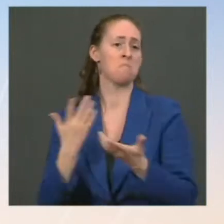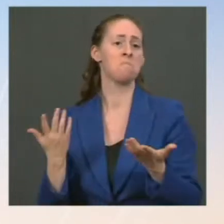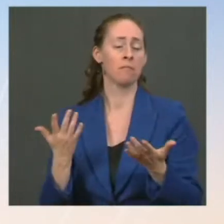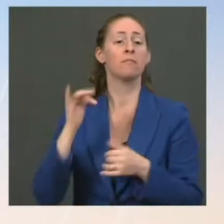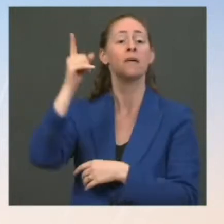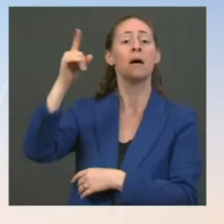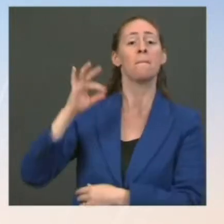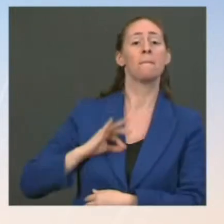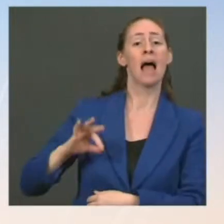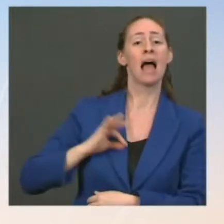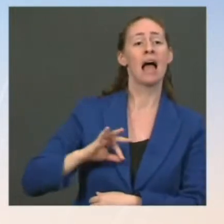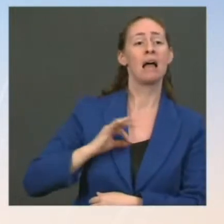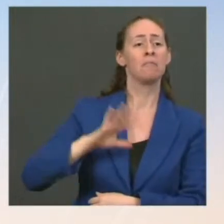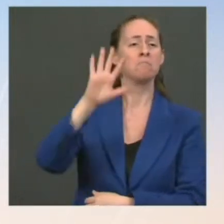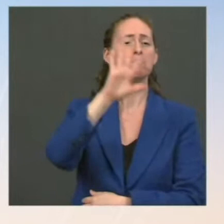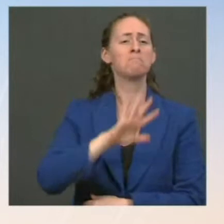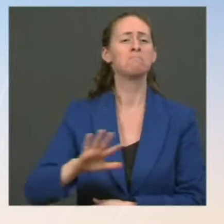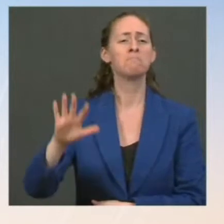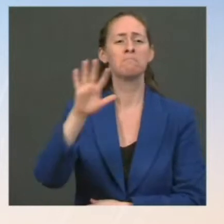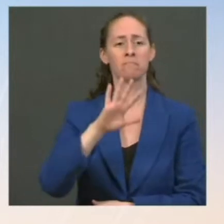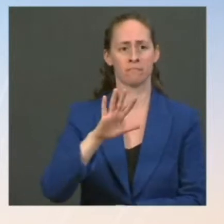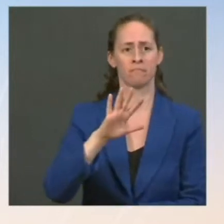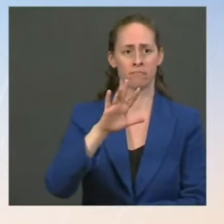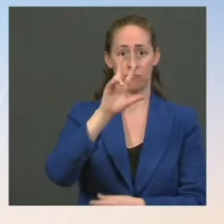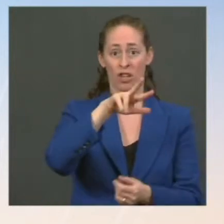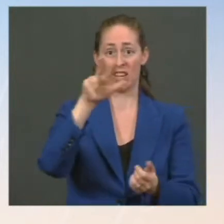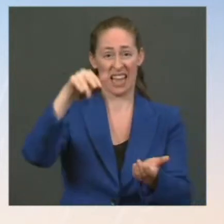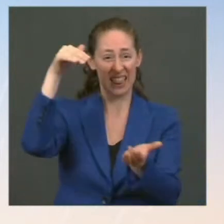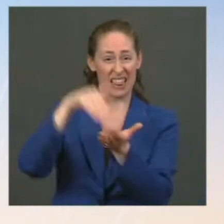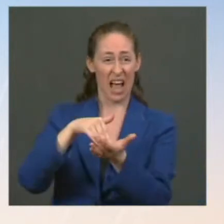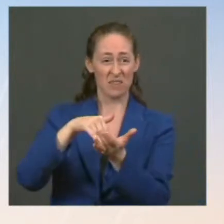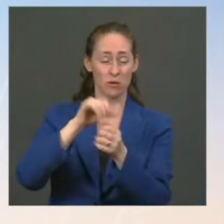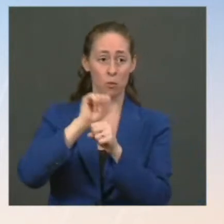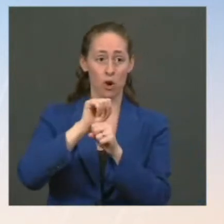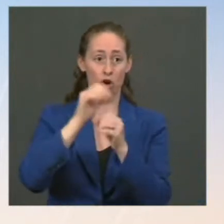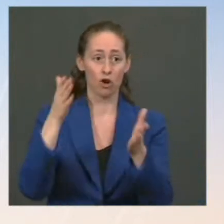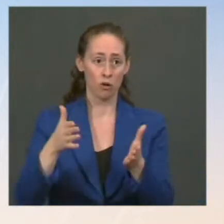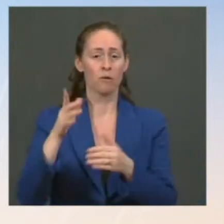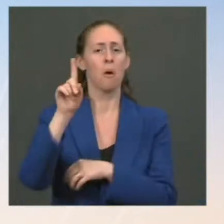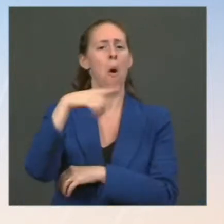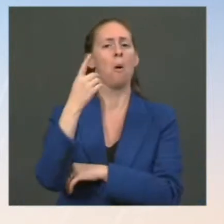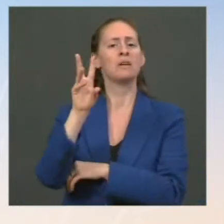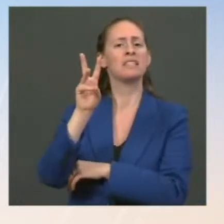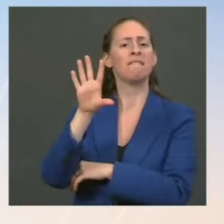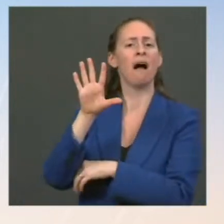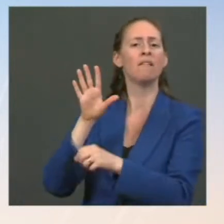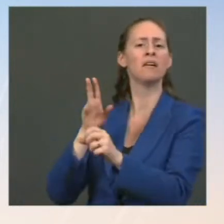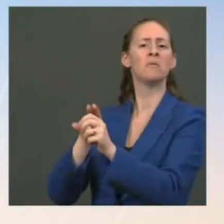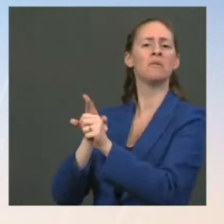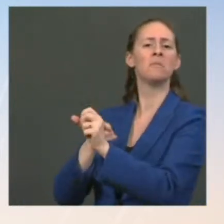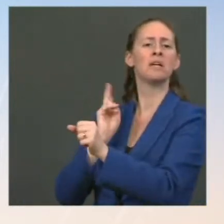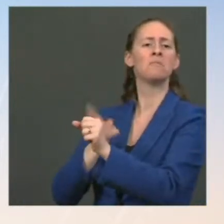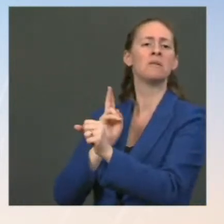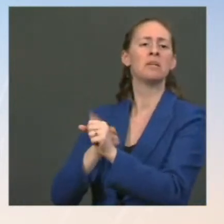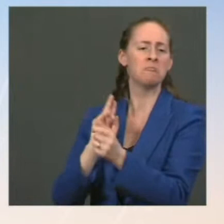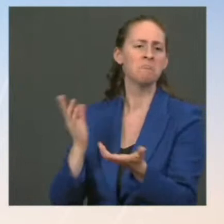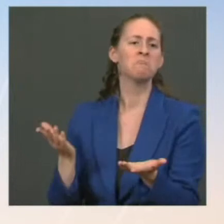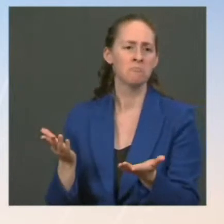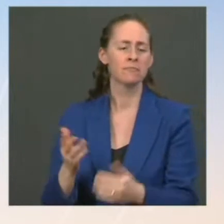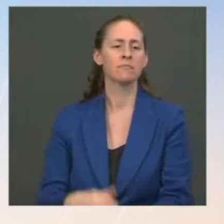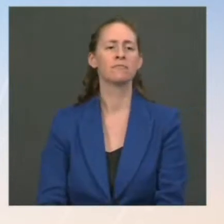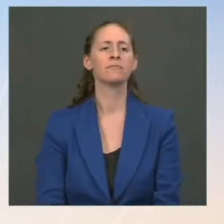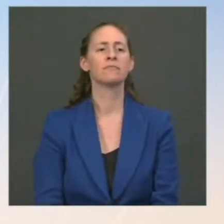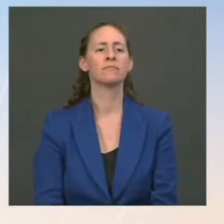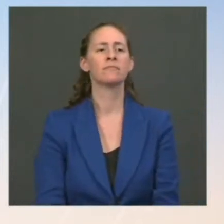65 people out of 33,000 healthcare workers quit their jobs over a vaccine requirement. Henry Ford Health System in Detroit went from